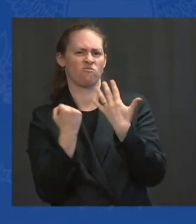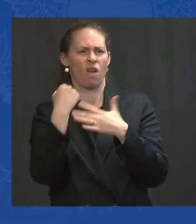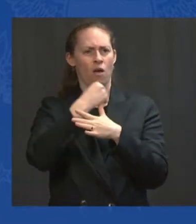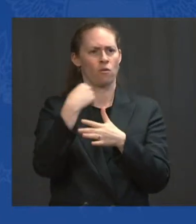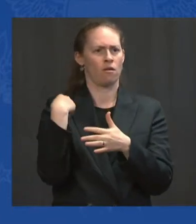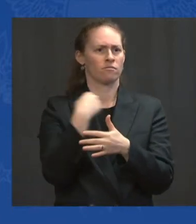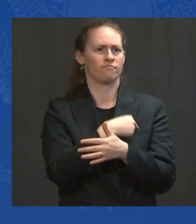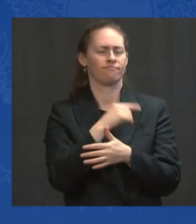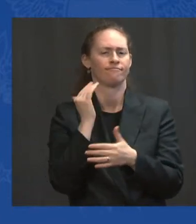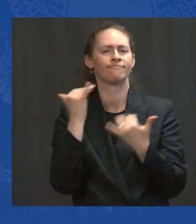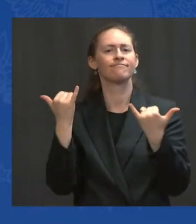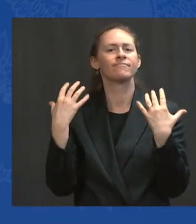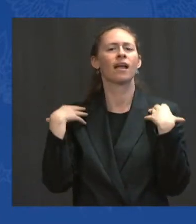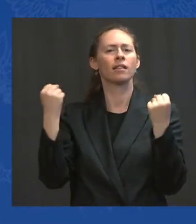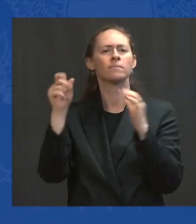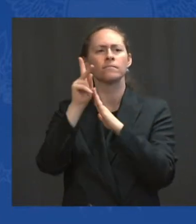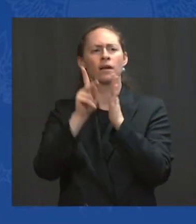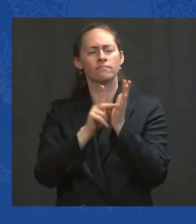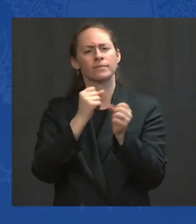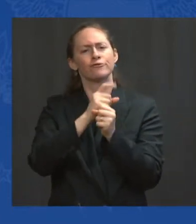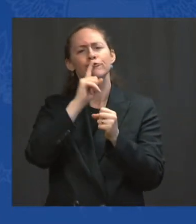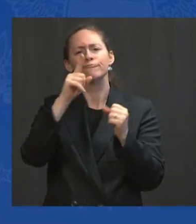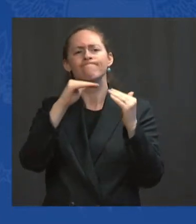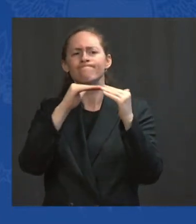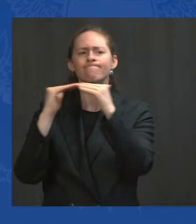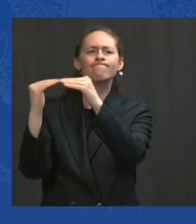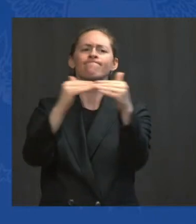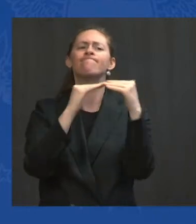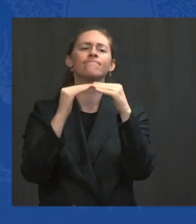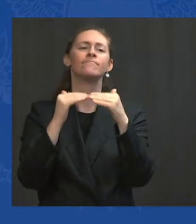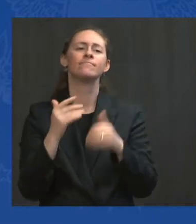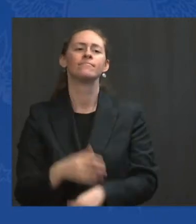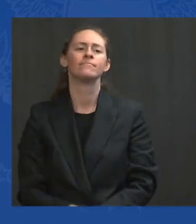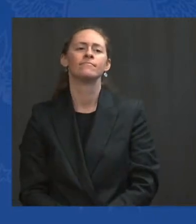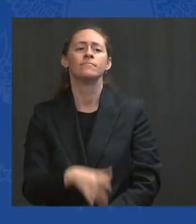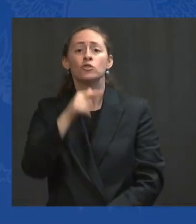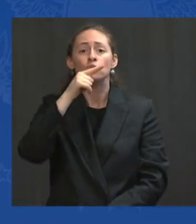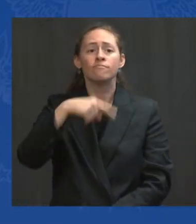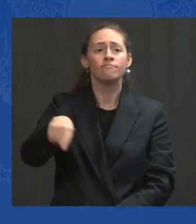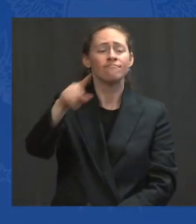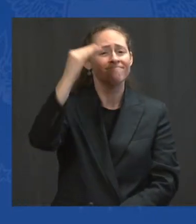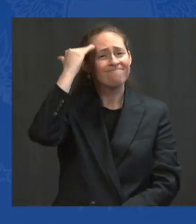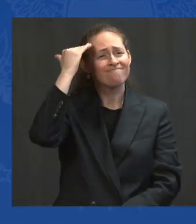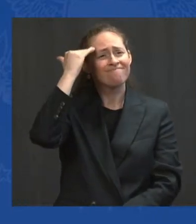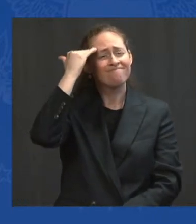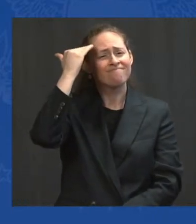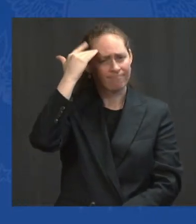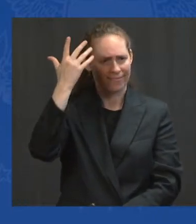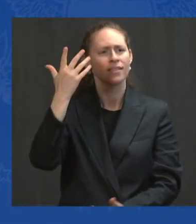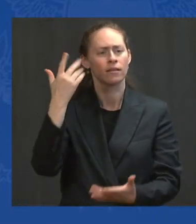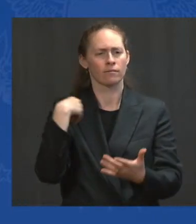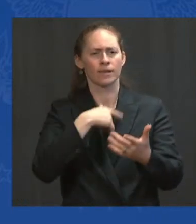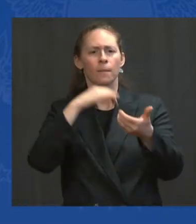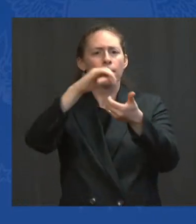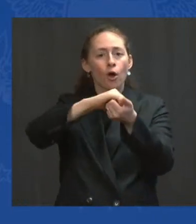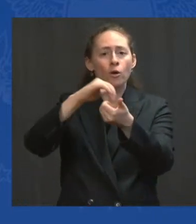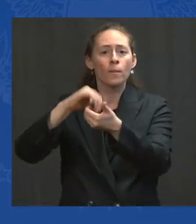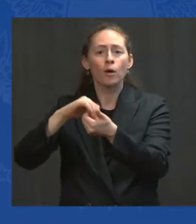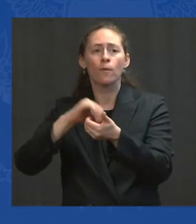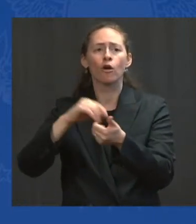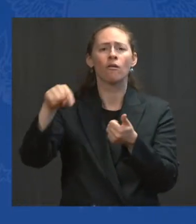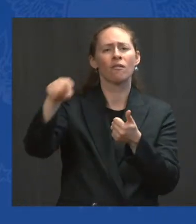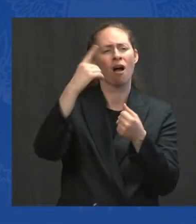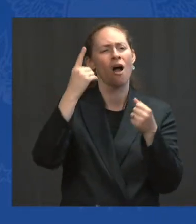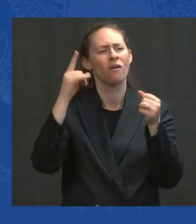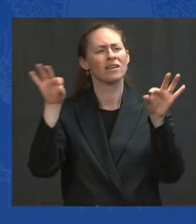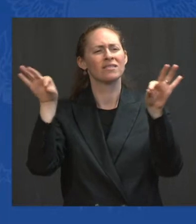policies. So communities are the experts in what they need all the time. So partnership and collaboration, that's how we'll get